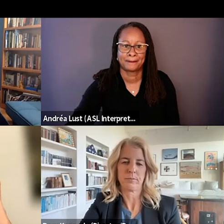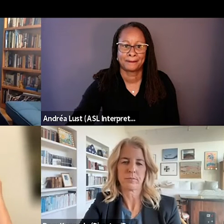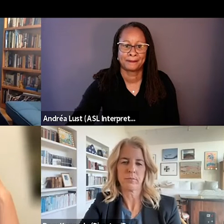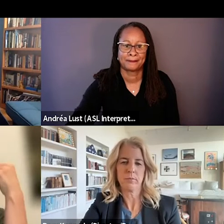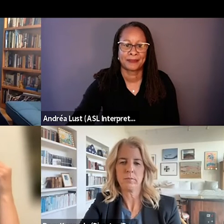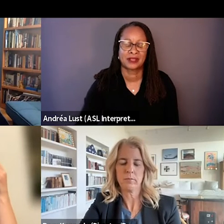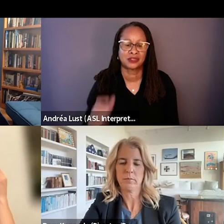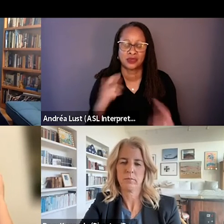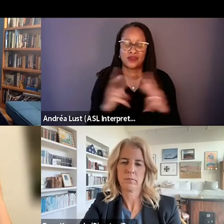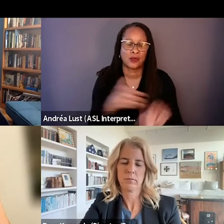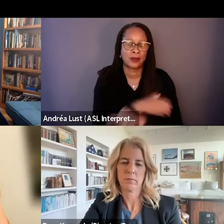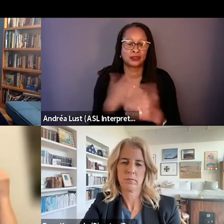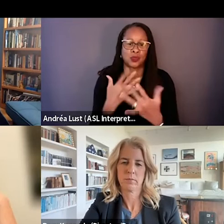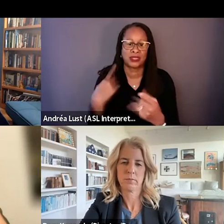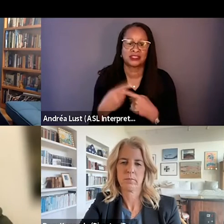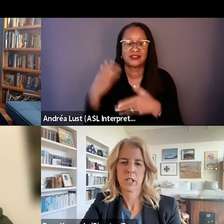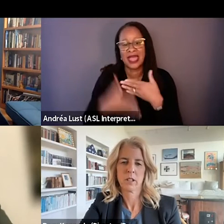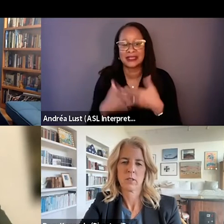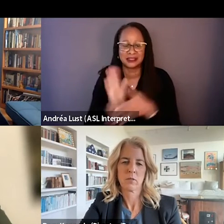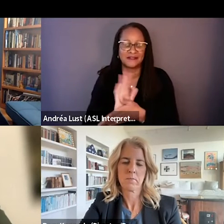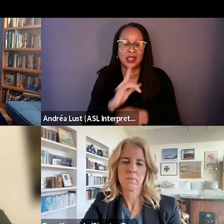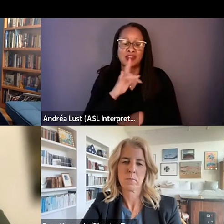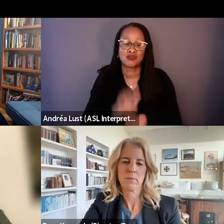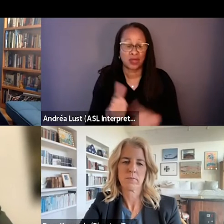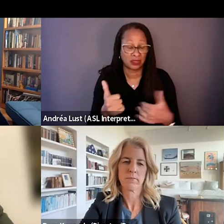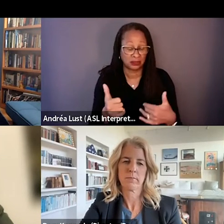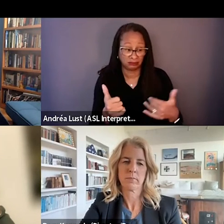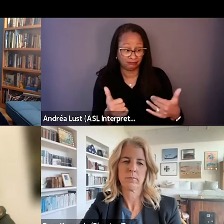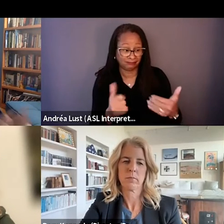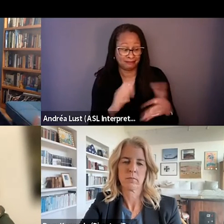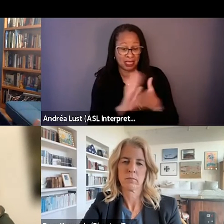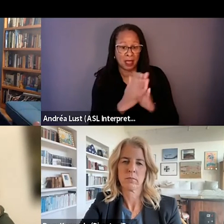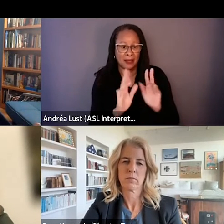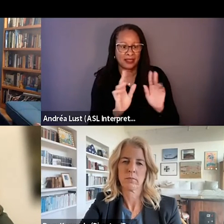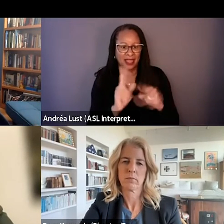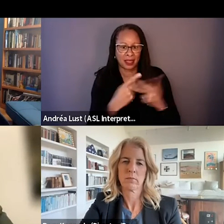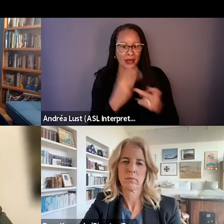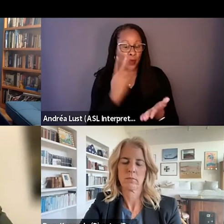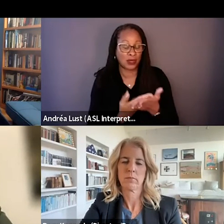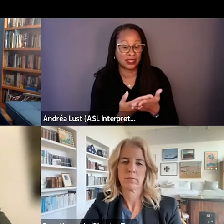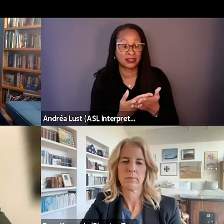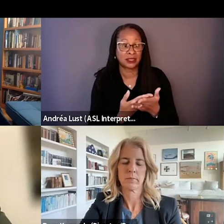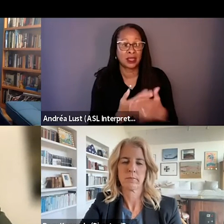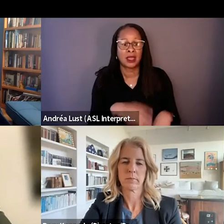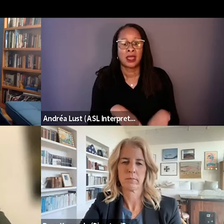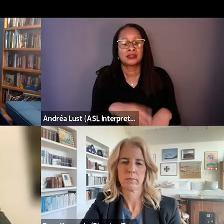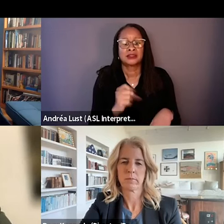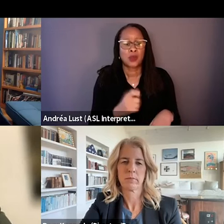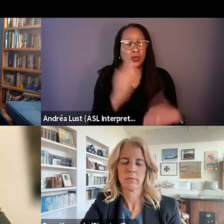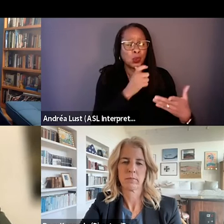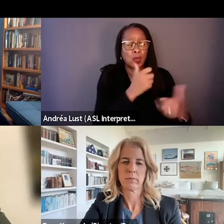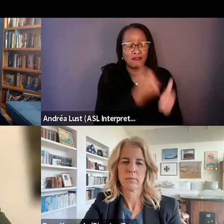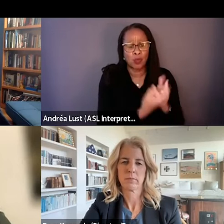of the end of the film to really bear that kind of witness. Yeah, we got to know who everybody was. We cared about them too. And